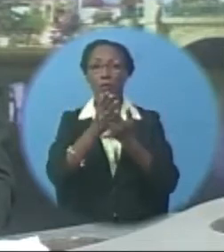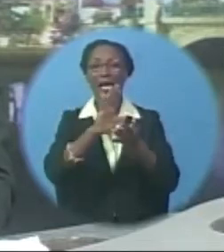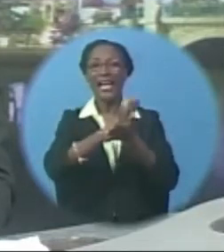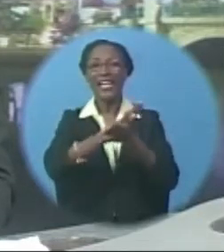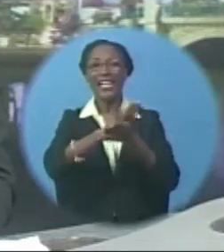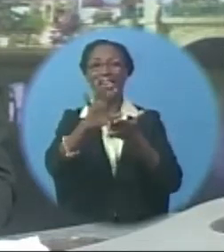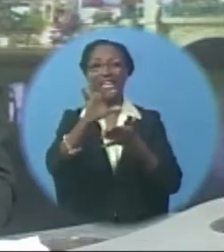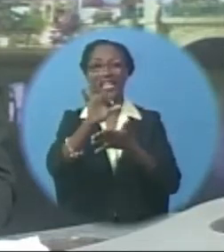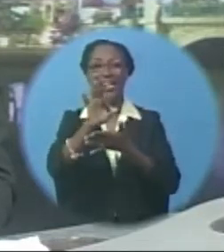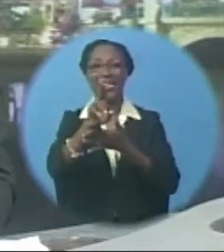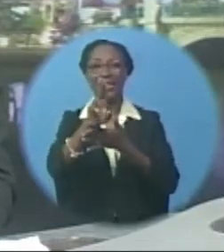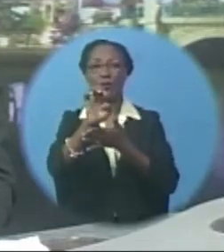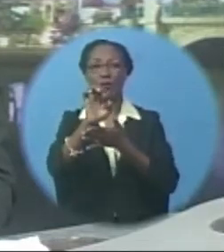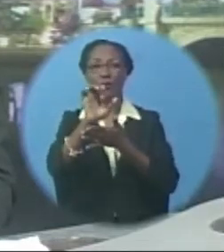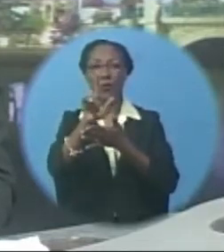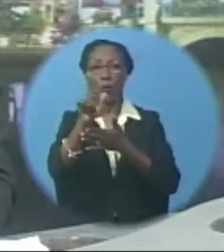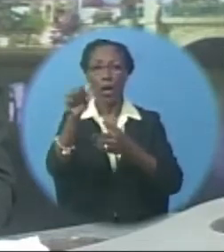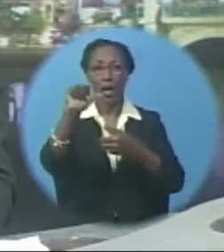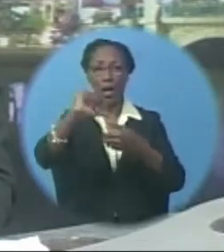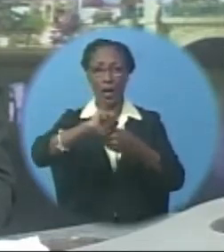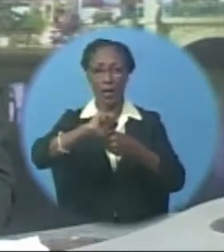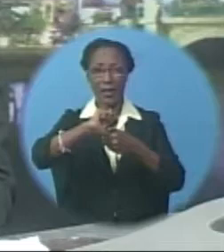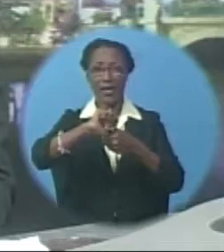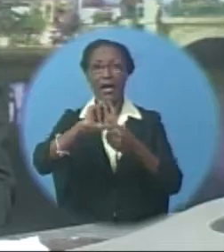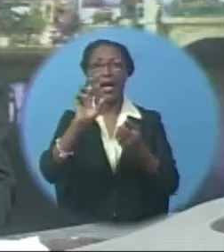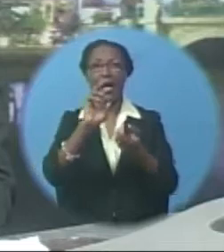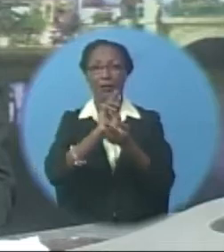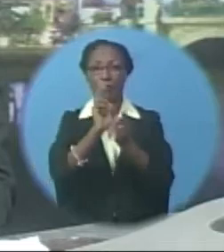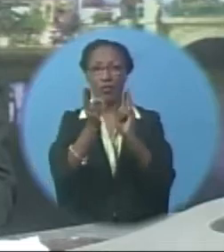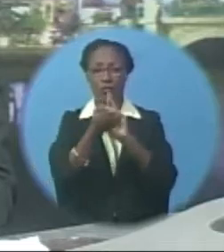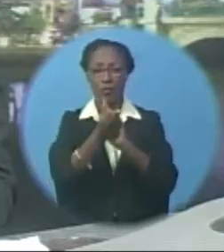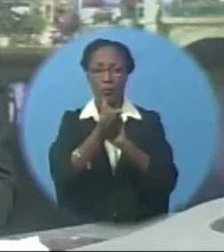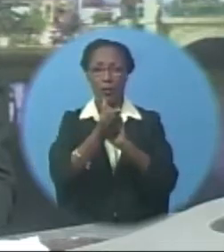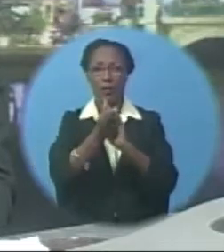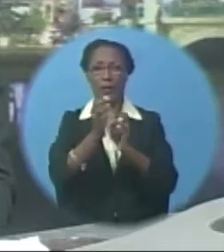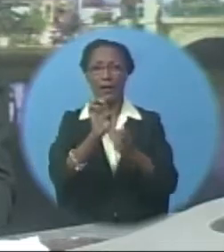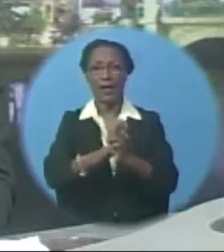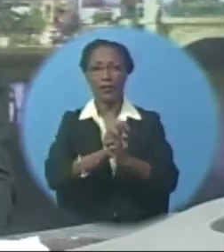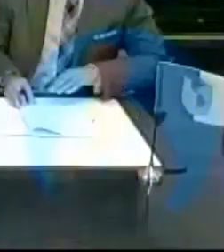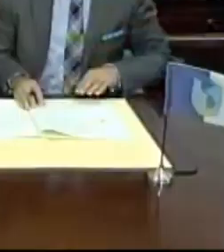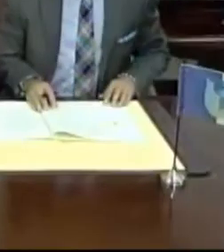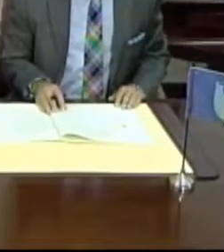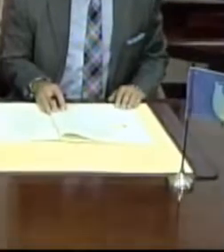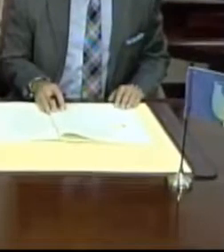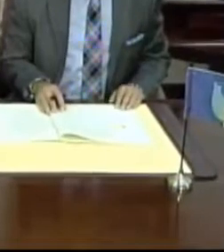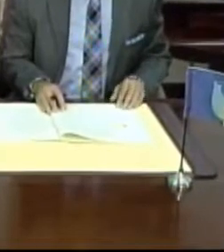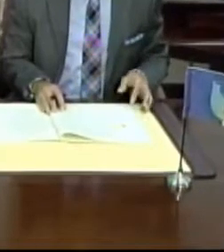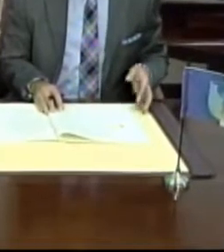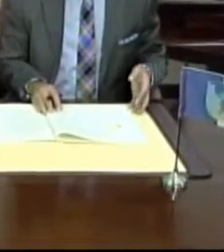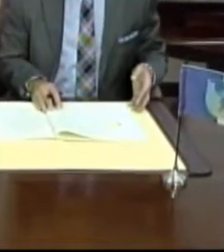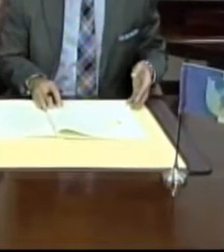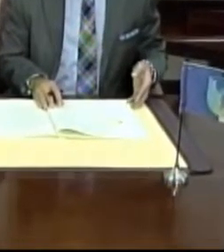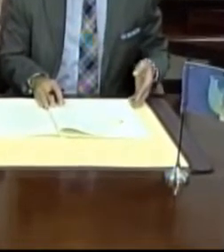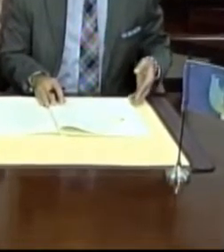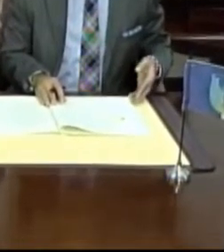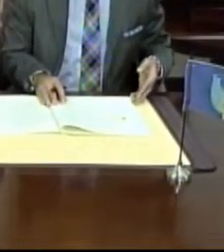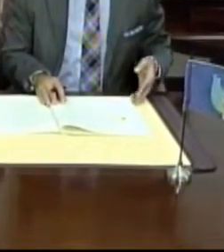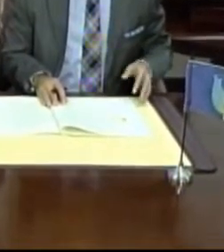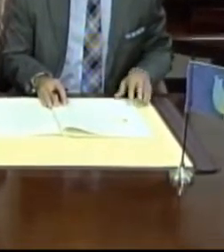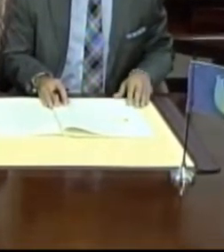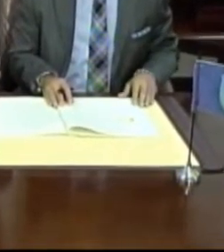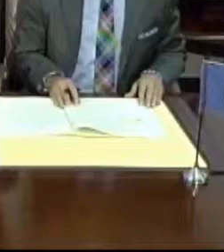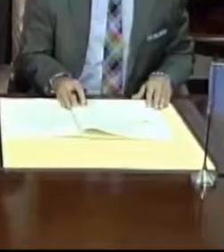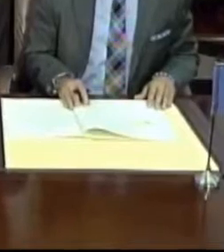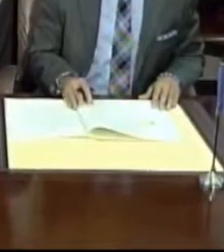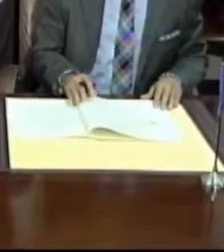and increasing the use of renewable energy sources. This as government signed a $34 million loan